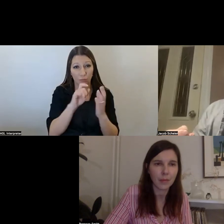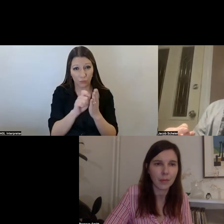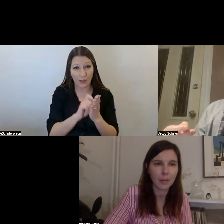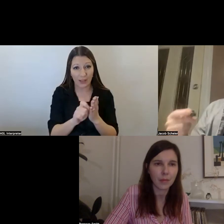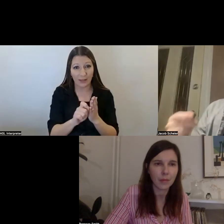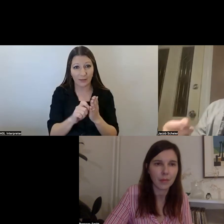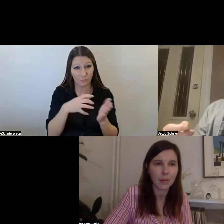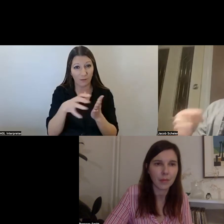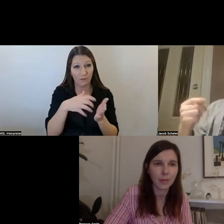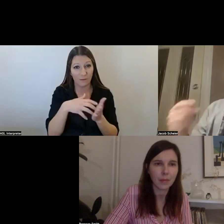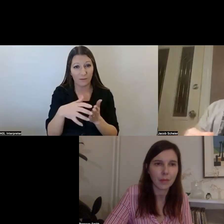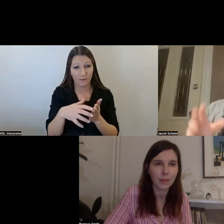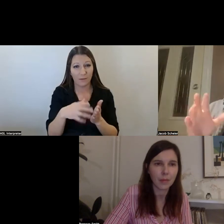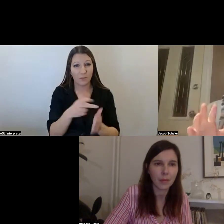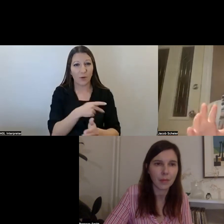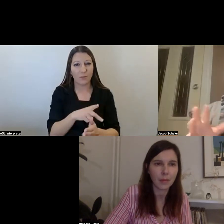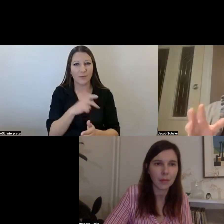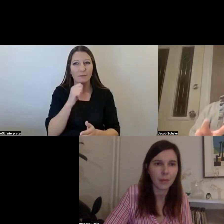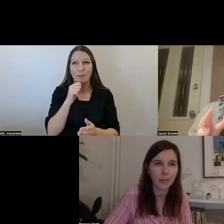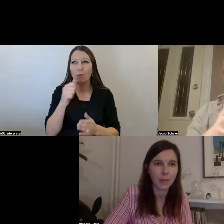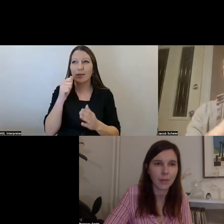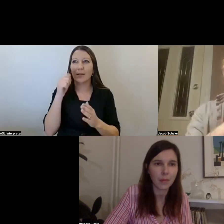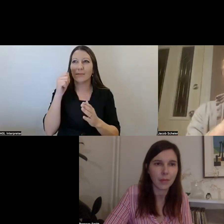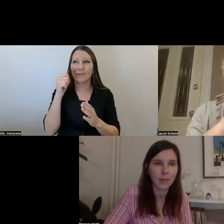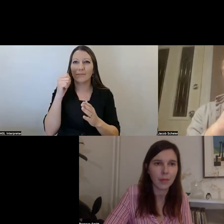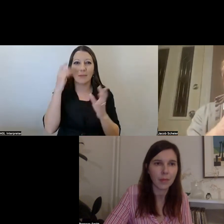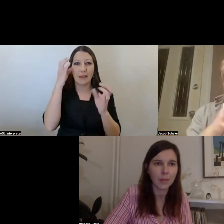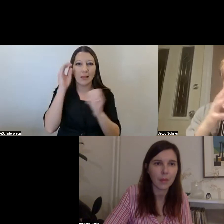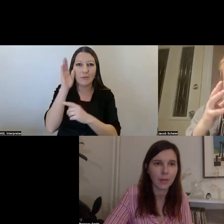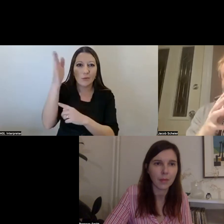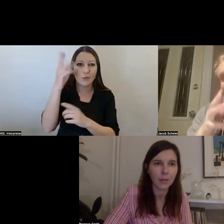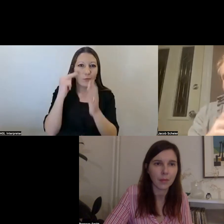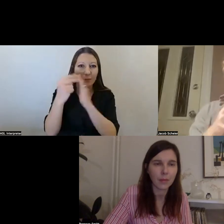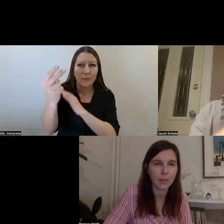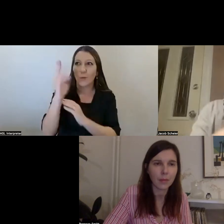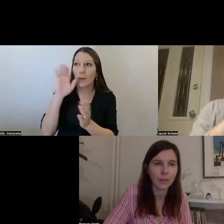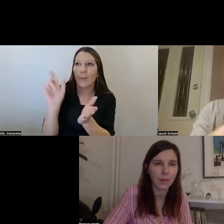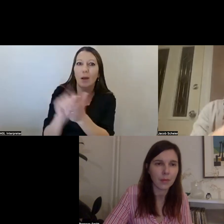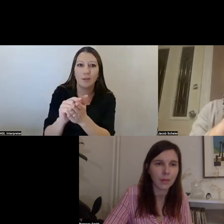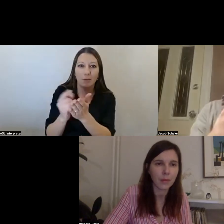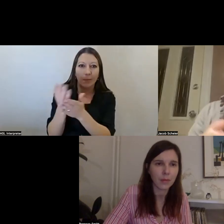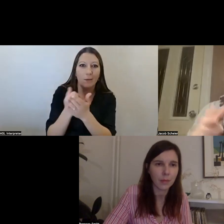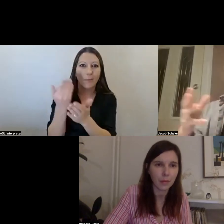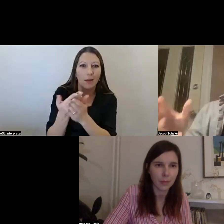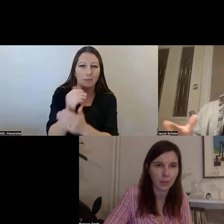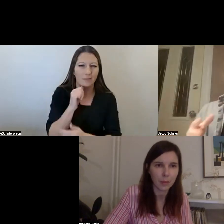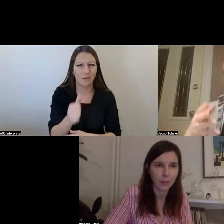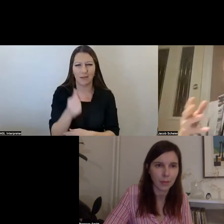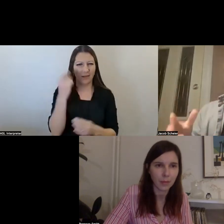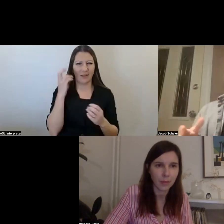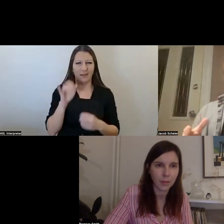drafts. I was not considering what, you have you start creating art, and then if you